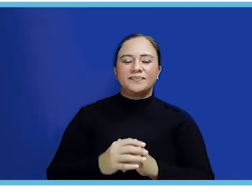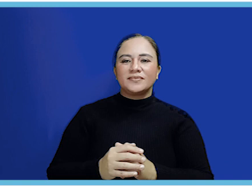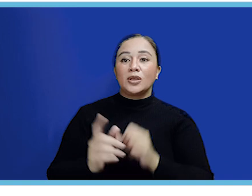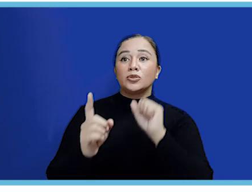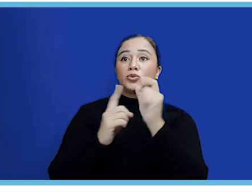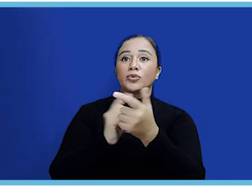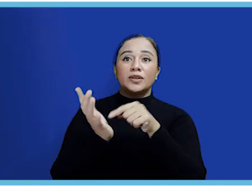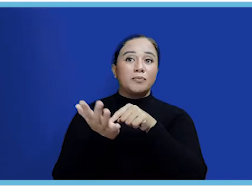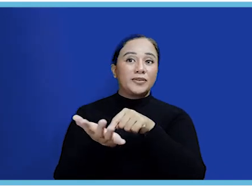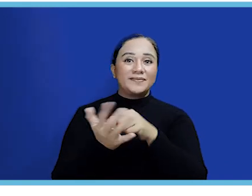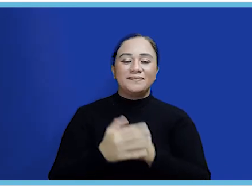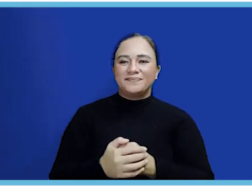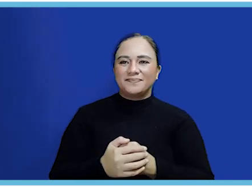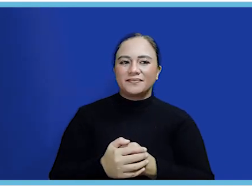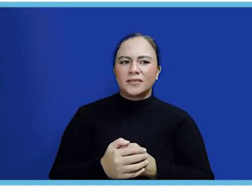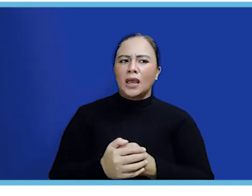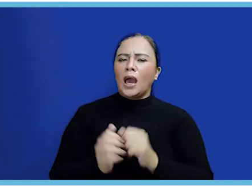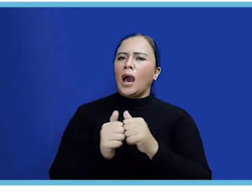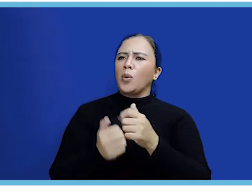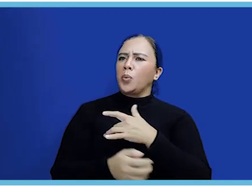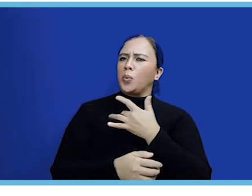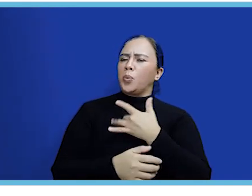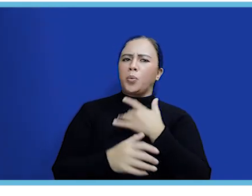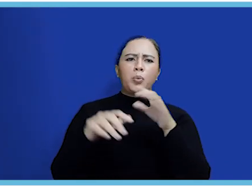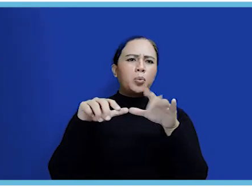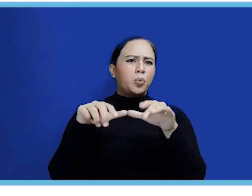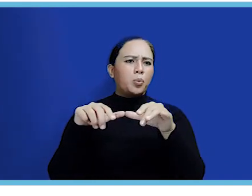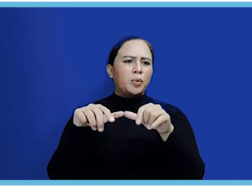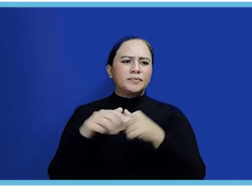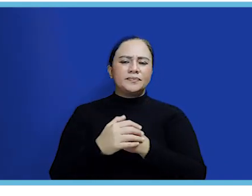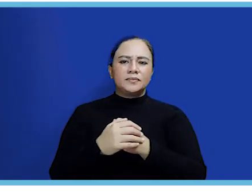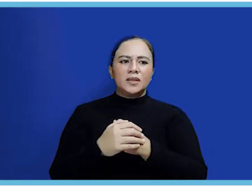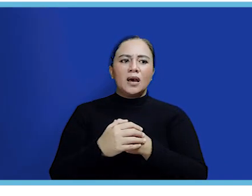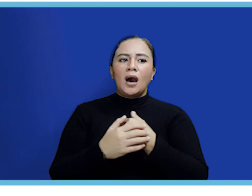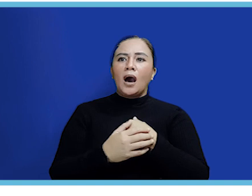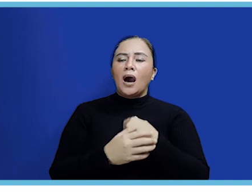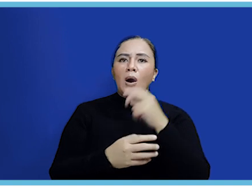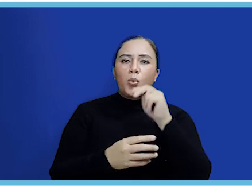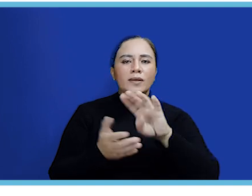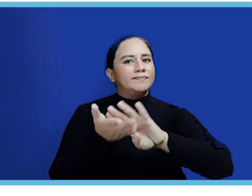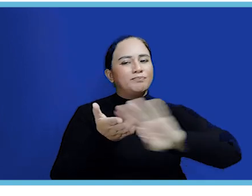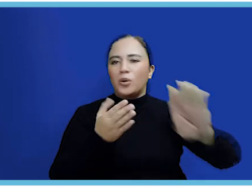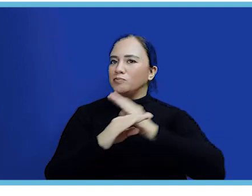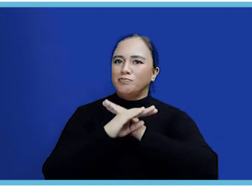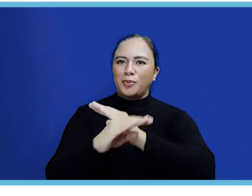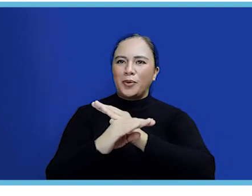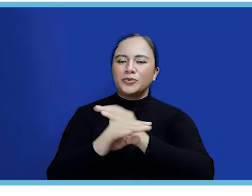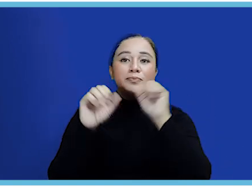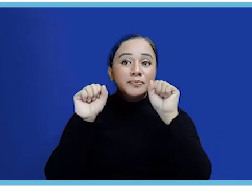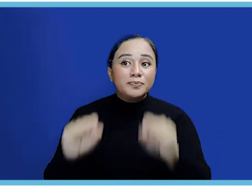3. Social model. How does it view disability? We need to eliminate the